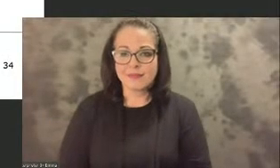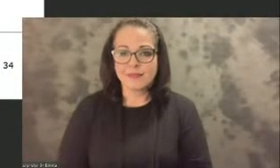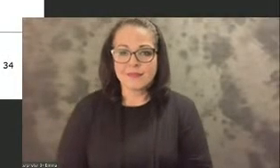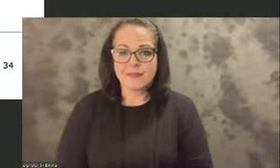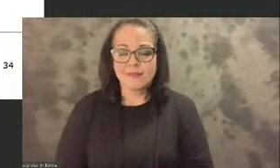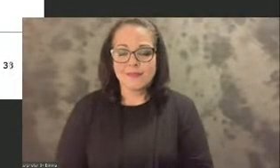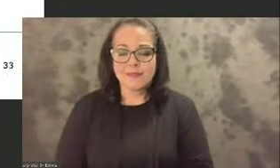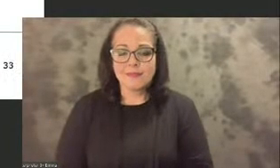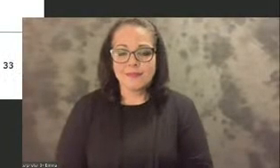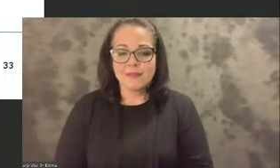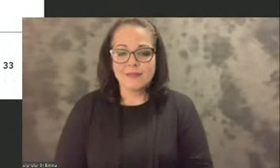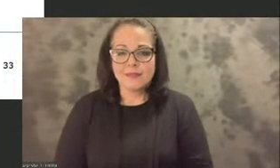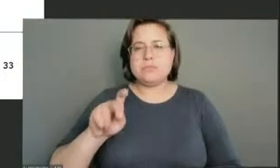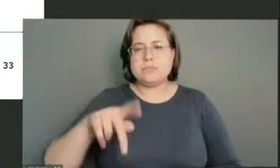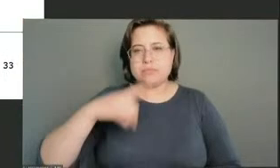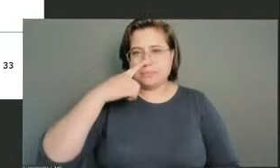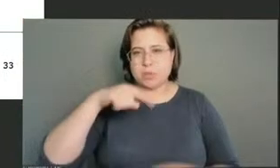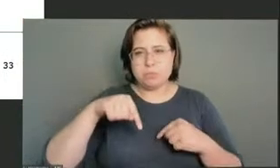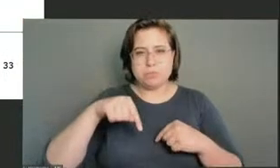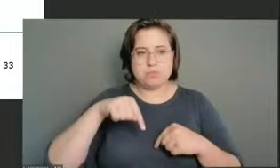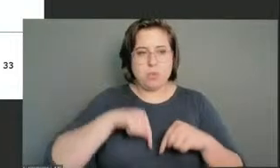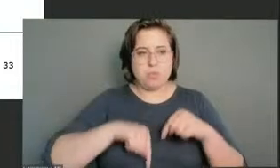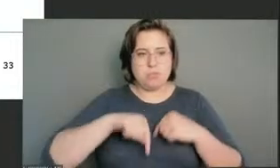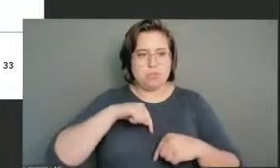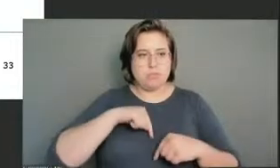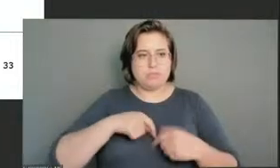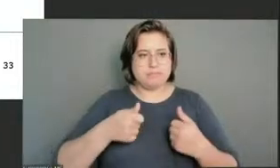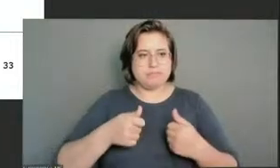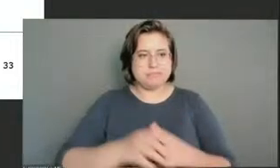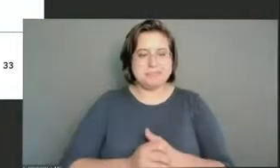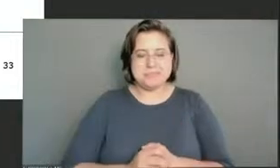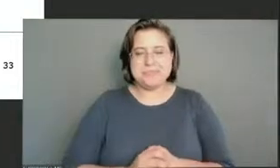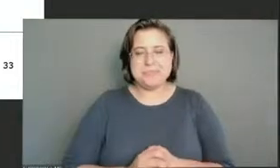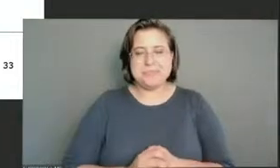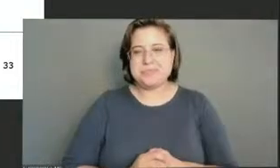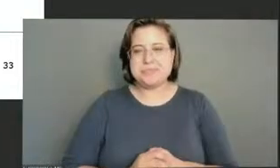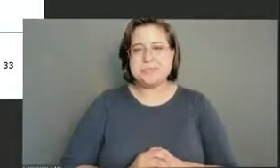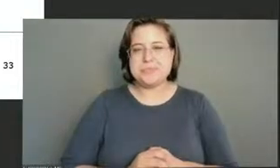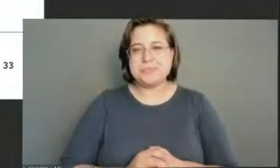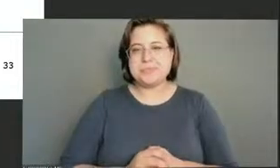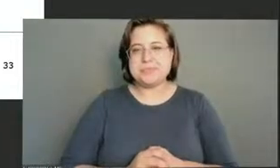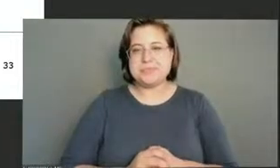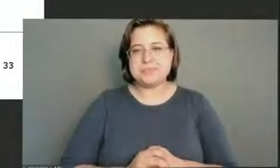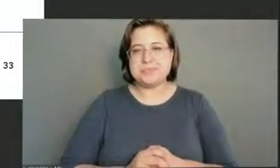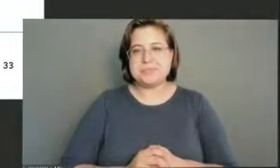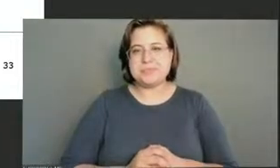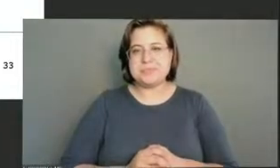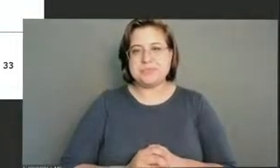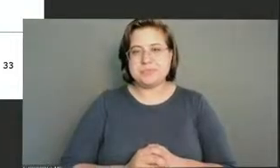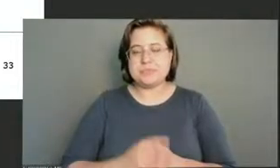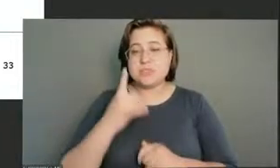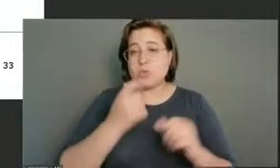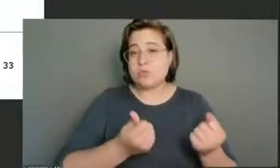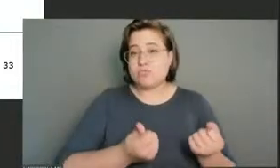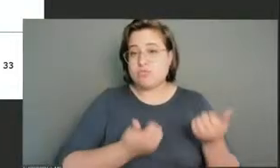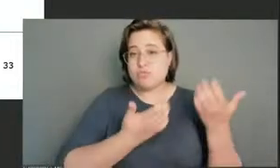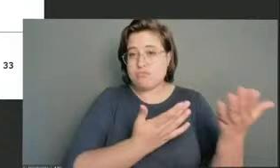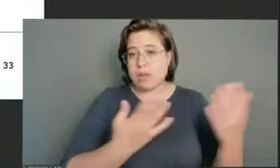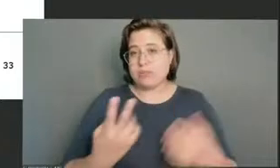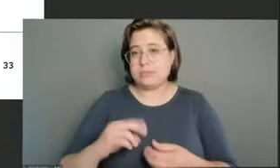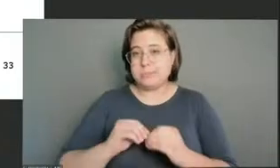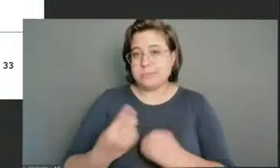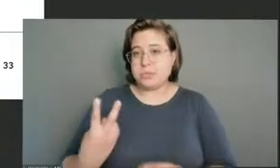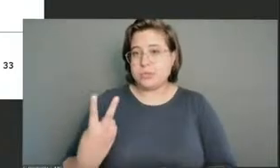Can we go back to this one. For recommendation 2,